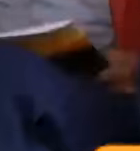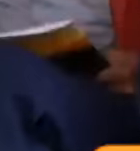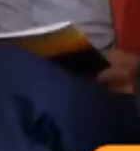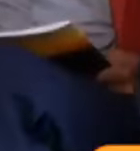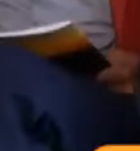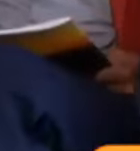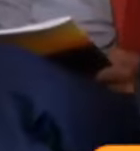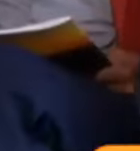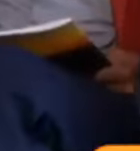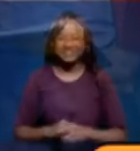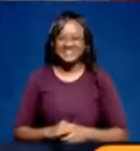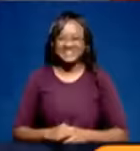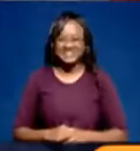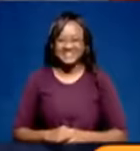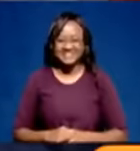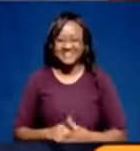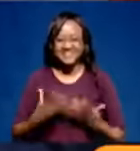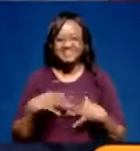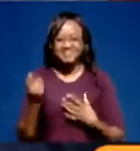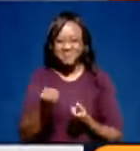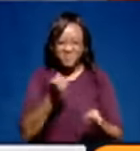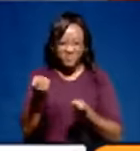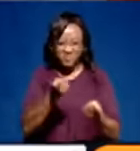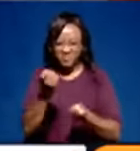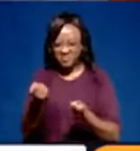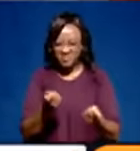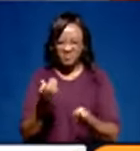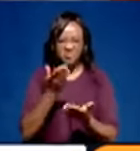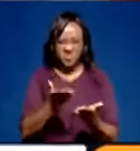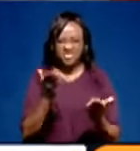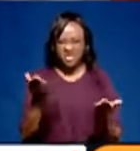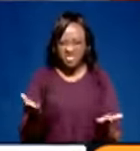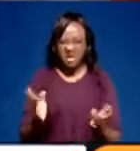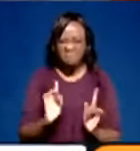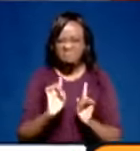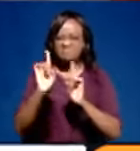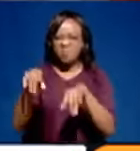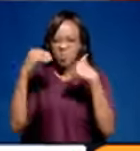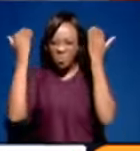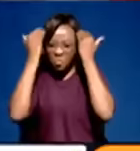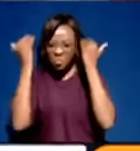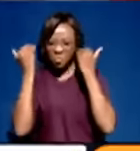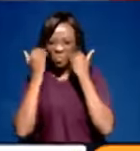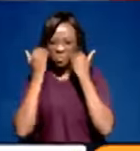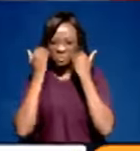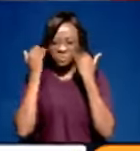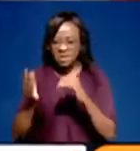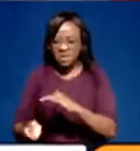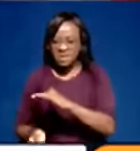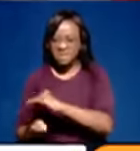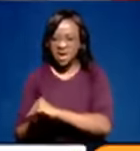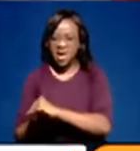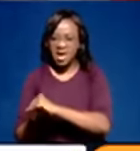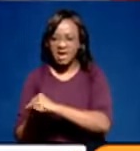Watu wachache, wawili watatu, wameenda kotini, wakahongana